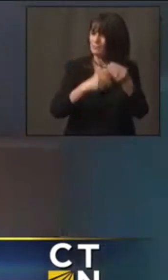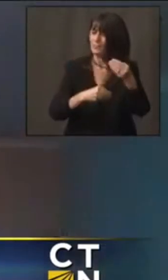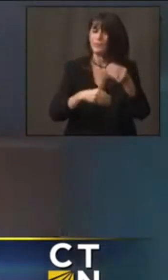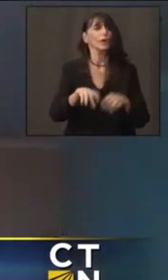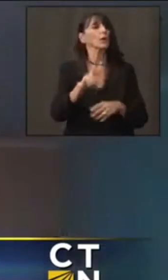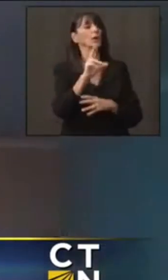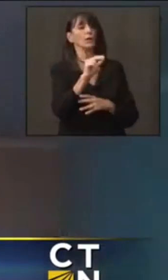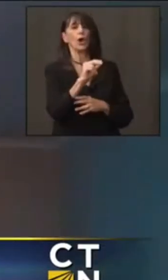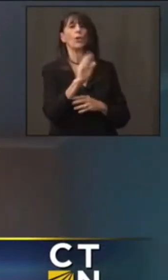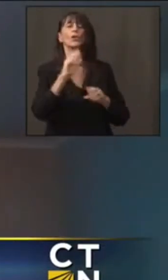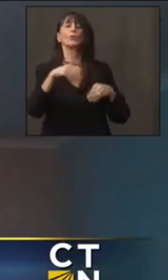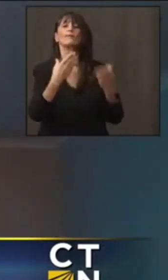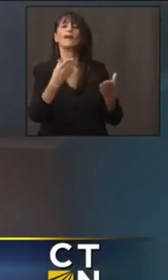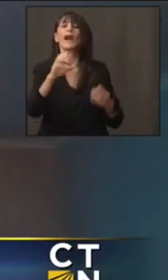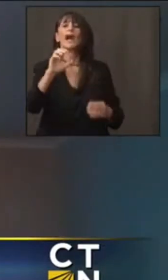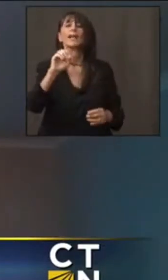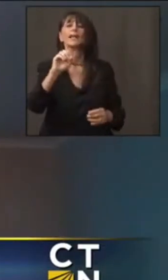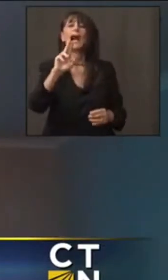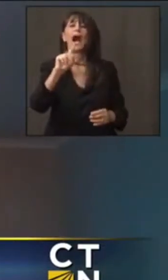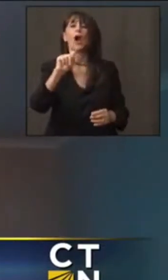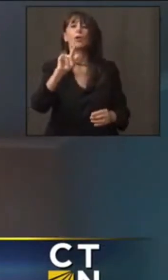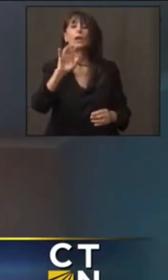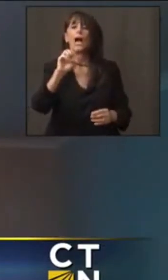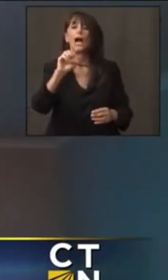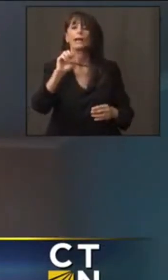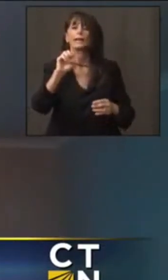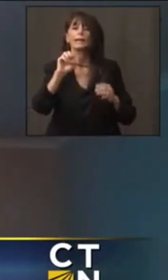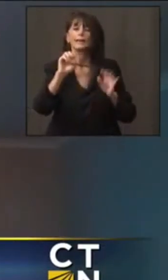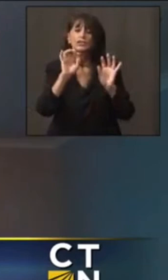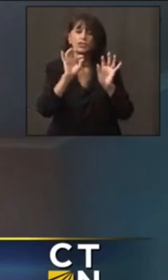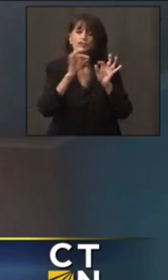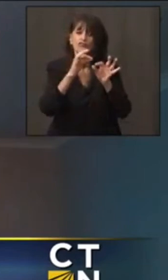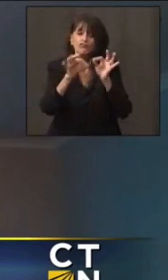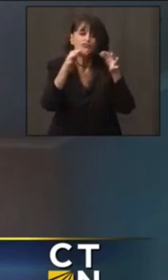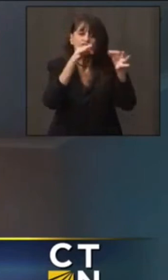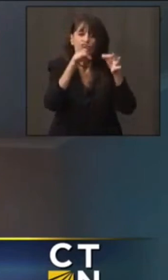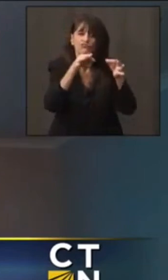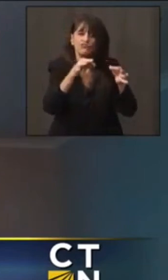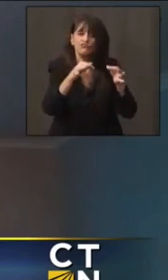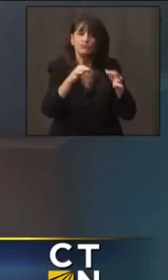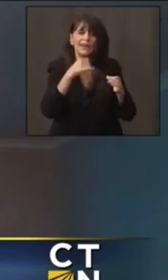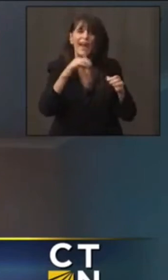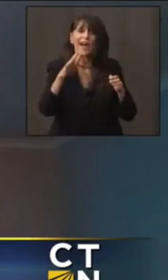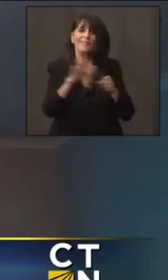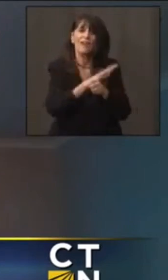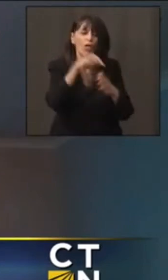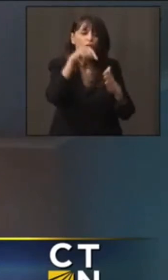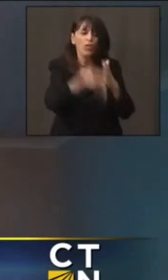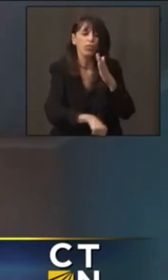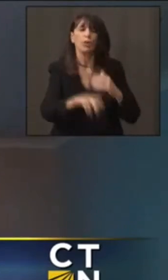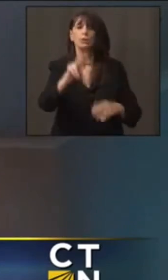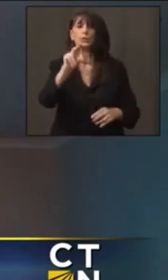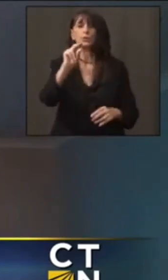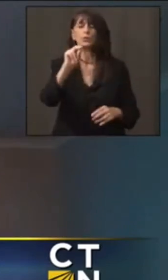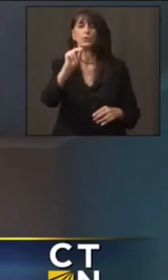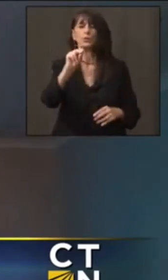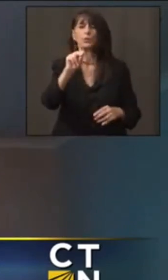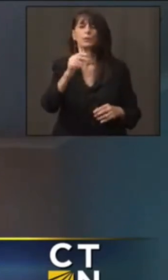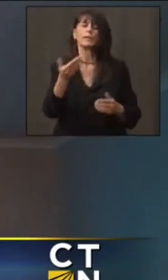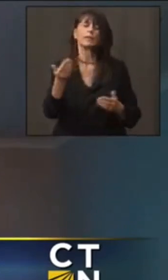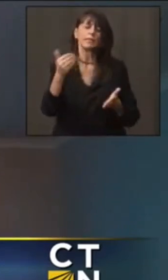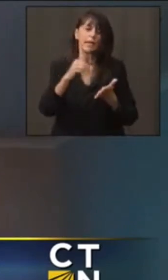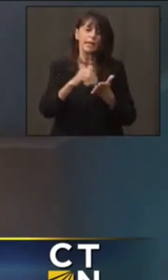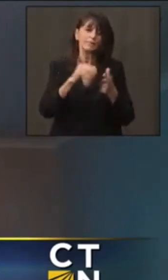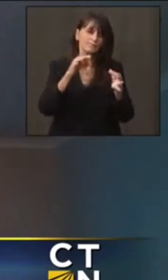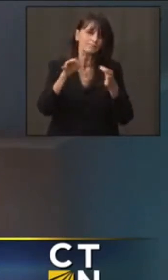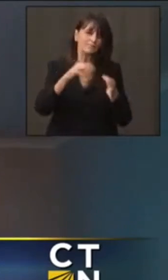an outline of the main content areas and ask them for content and feedback. But again, I will just reiterate,